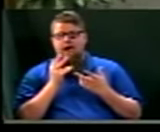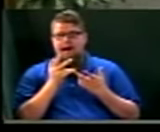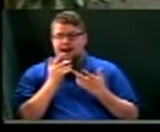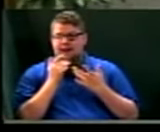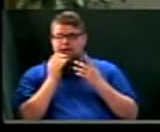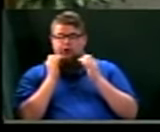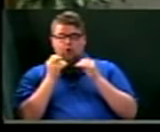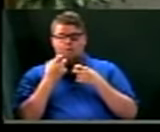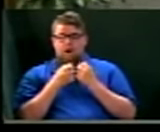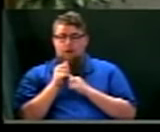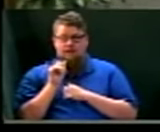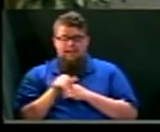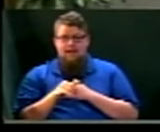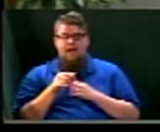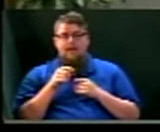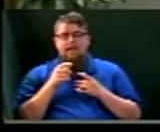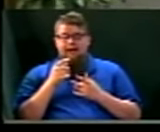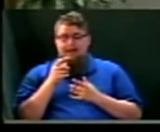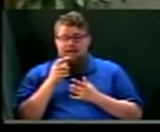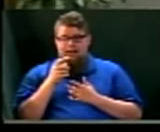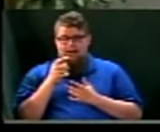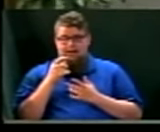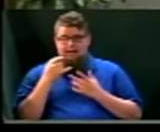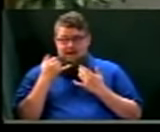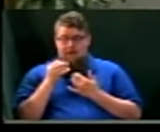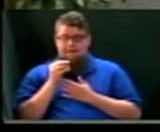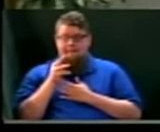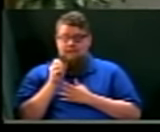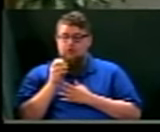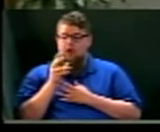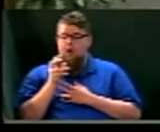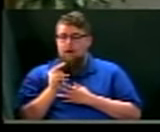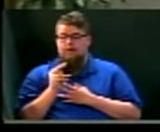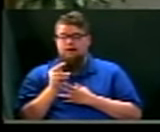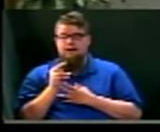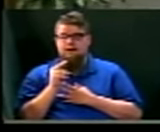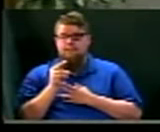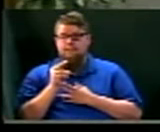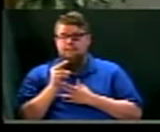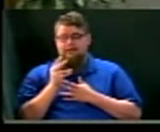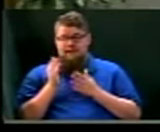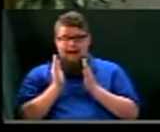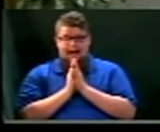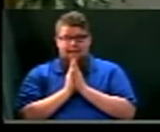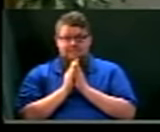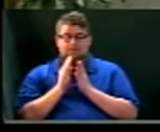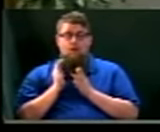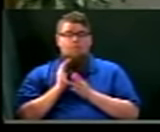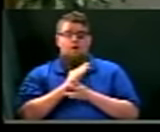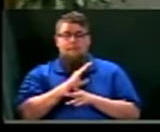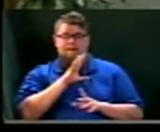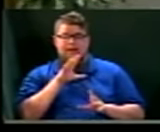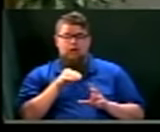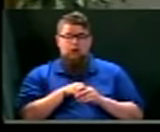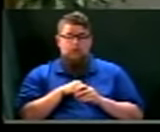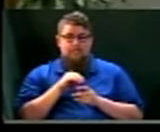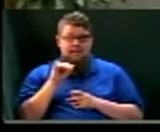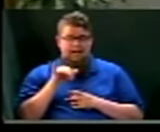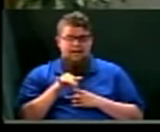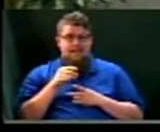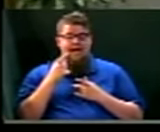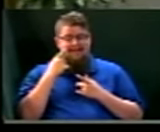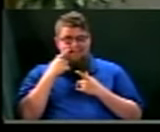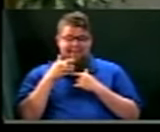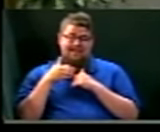problem with. In this case, Ms. Owens is asking that it be the board included in that, which I think sends a